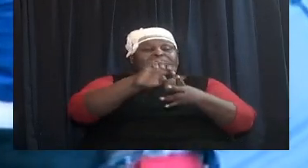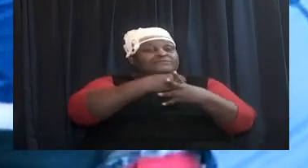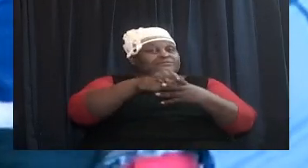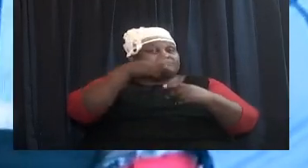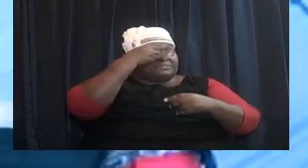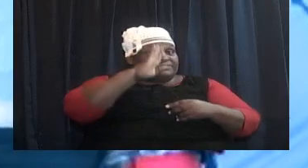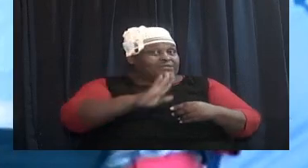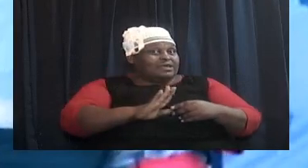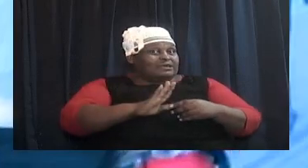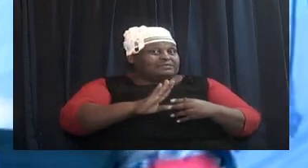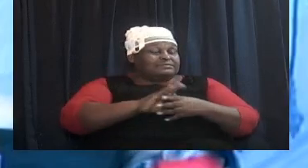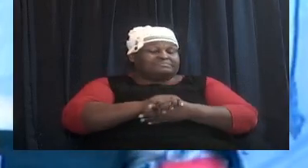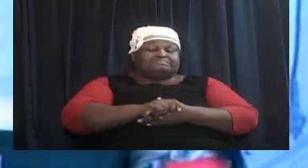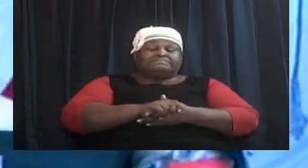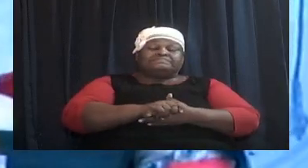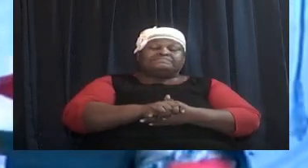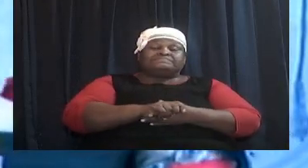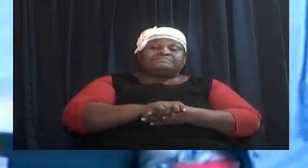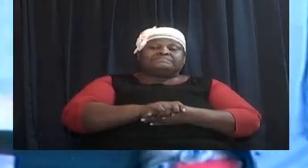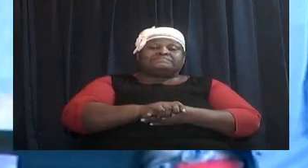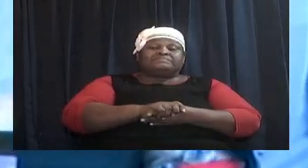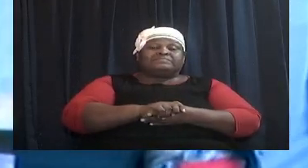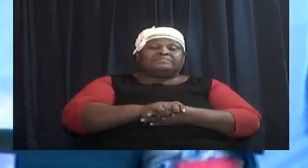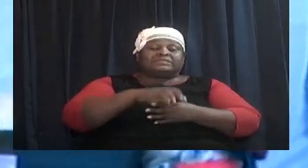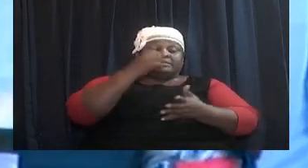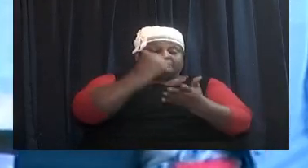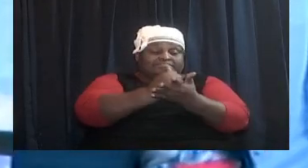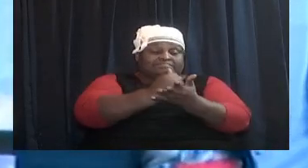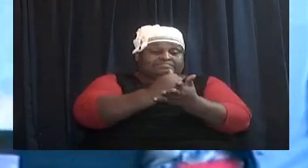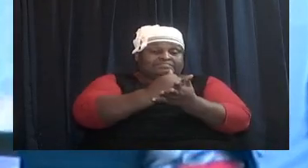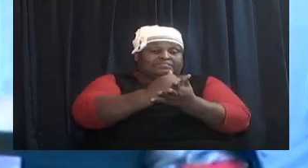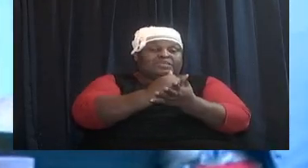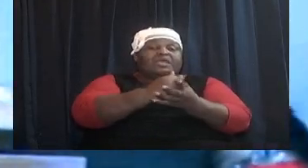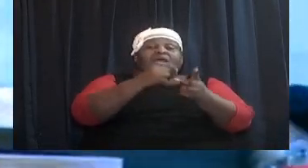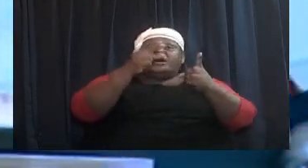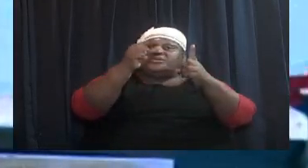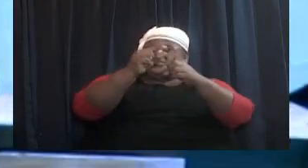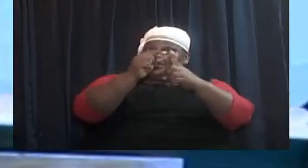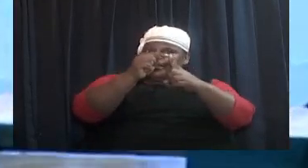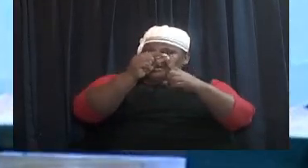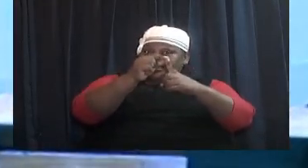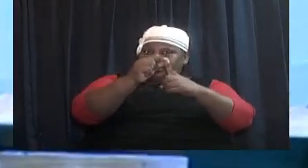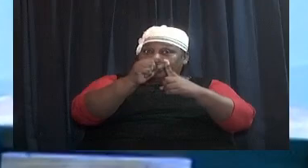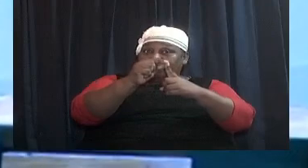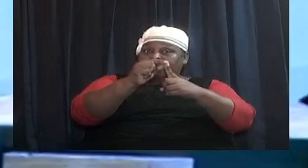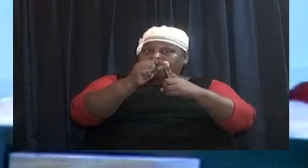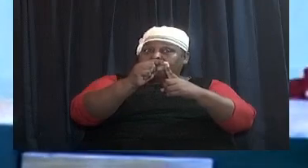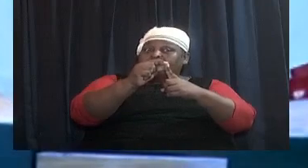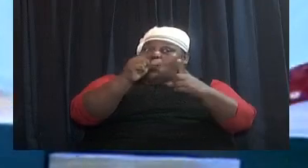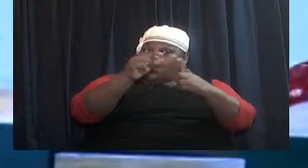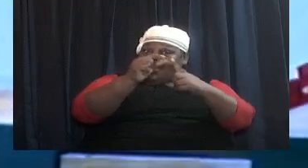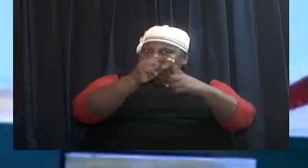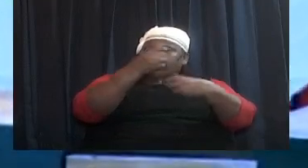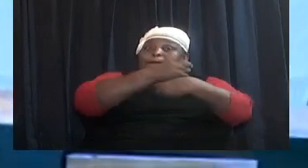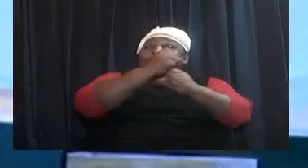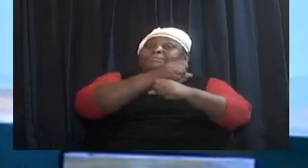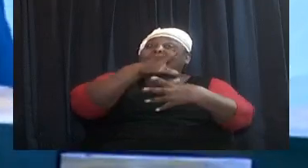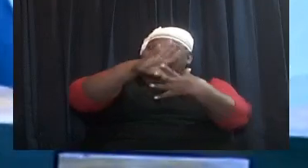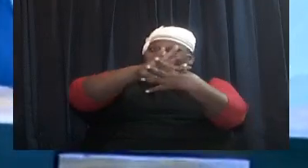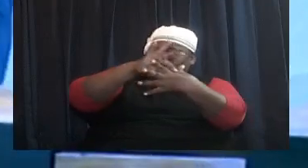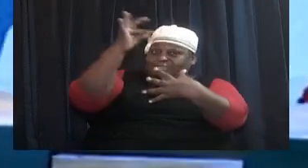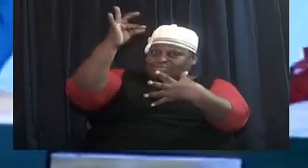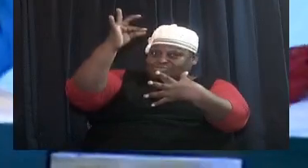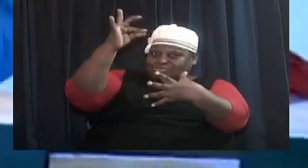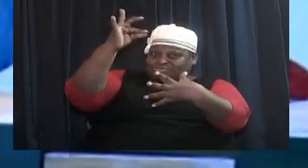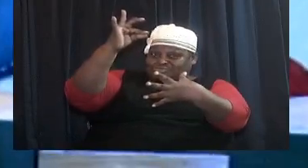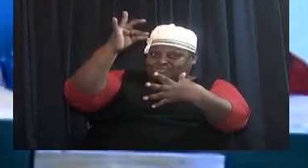God. Hallelujah. Amen. And the word became flesh. The